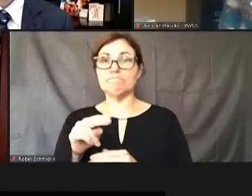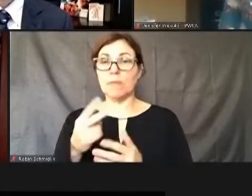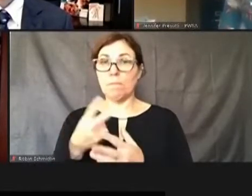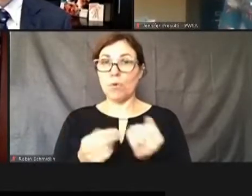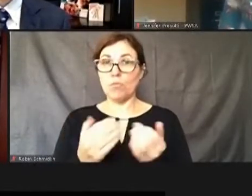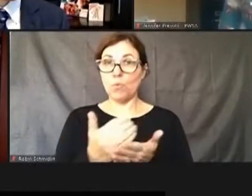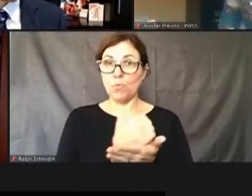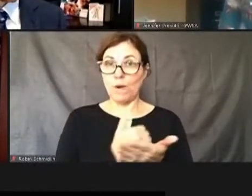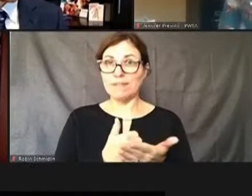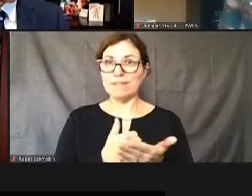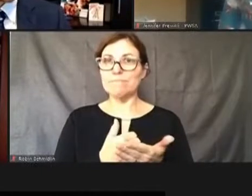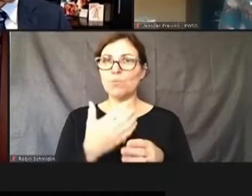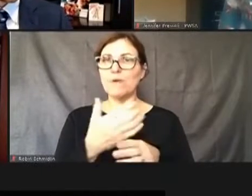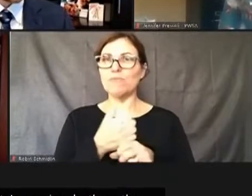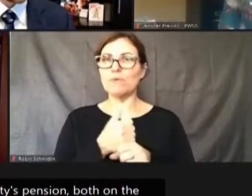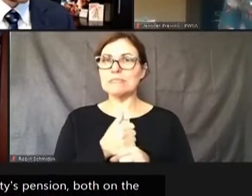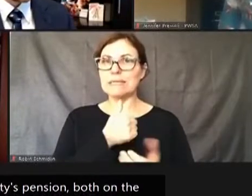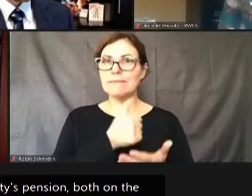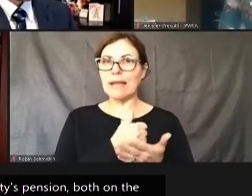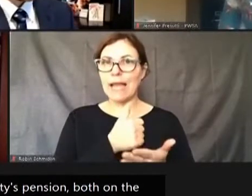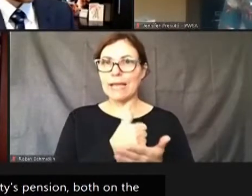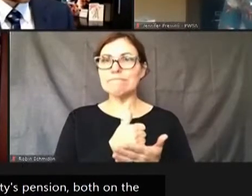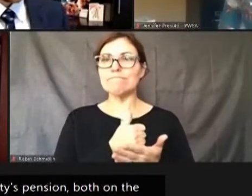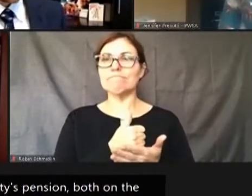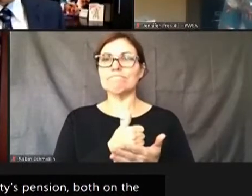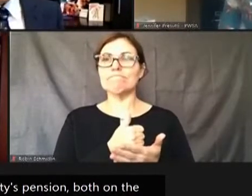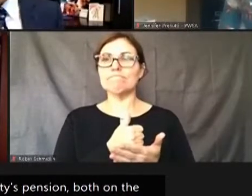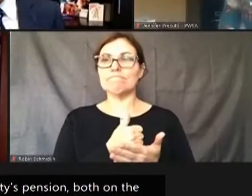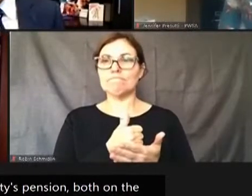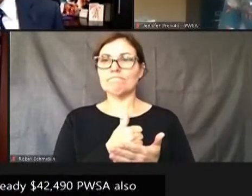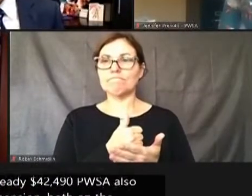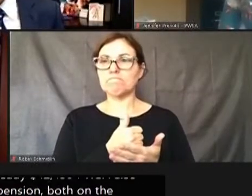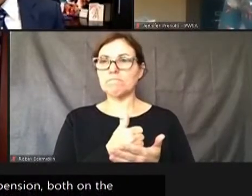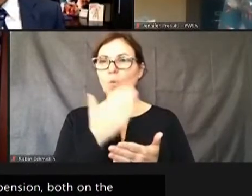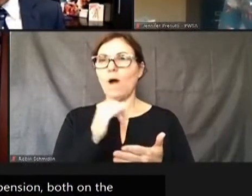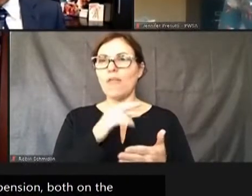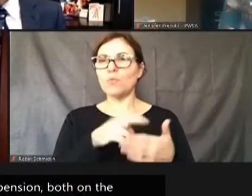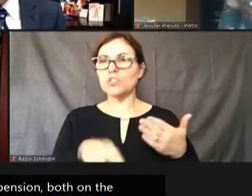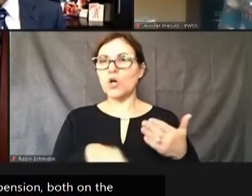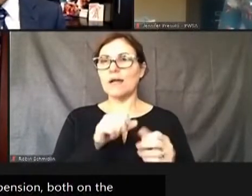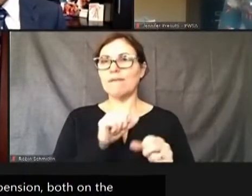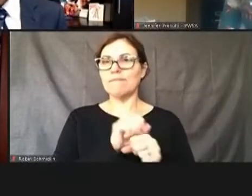as a result of the employees in the units and expenditures.